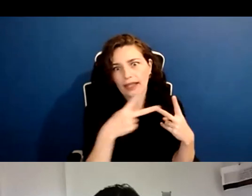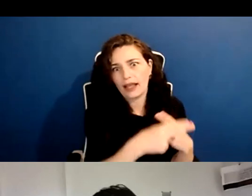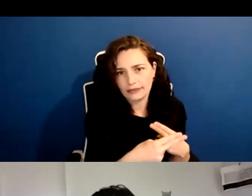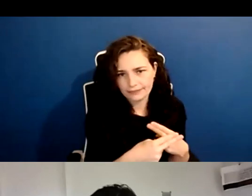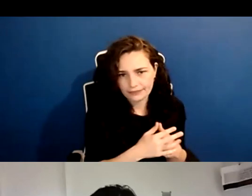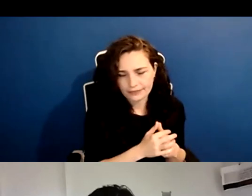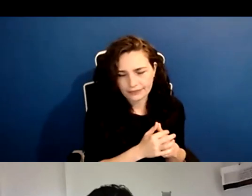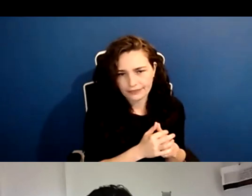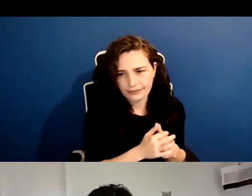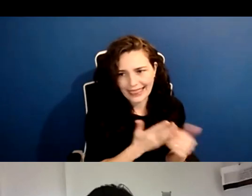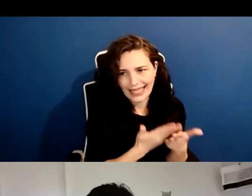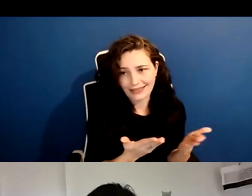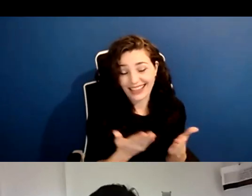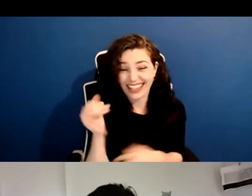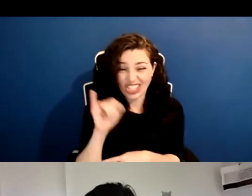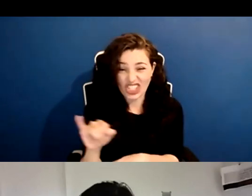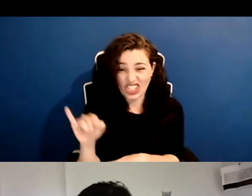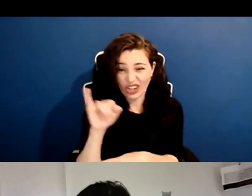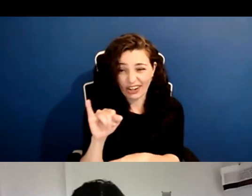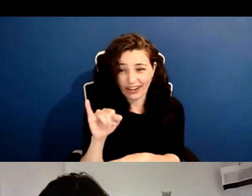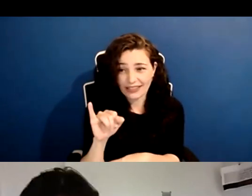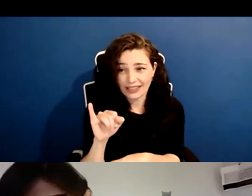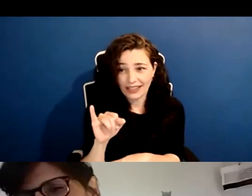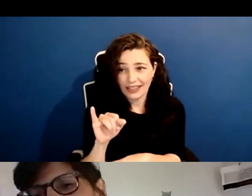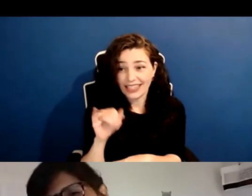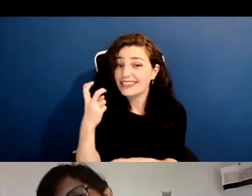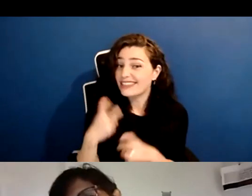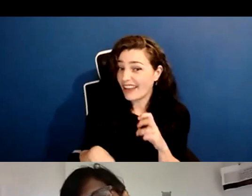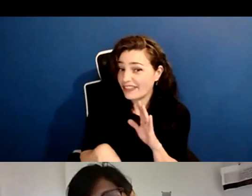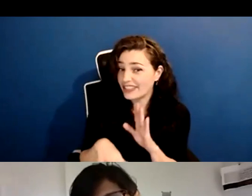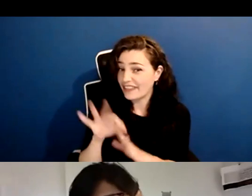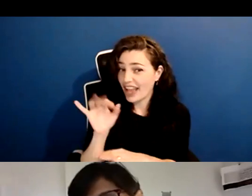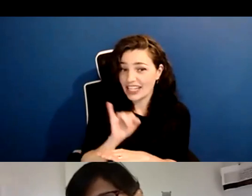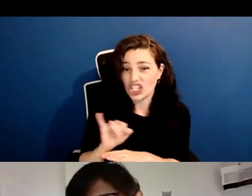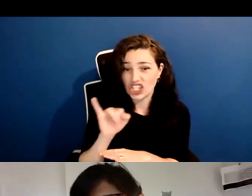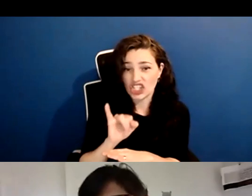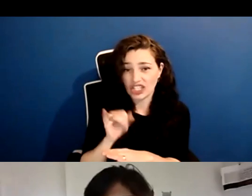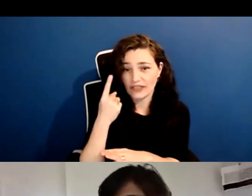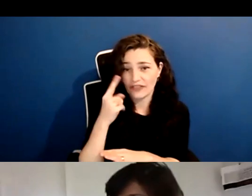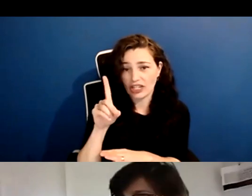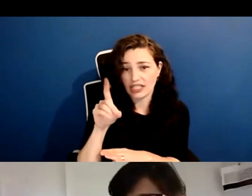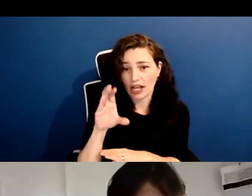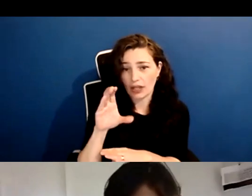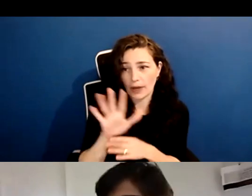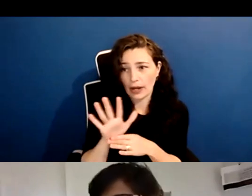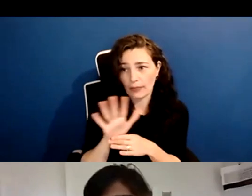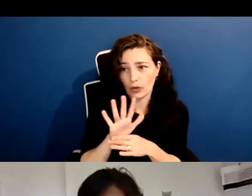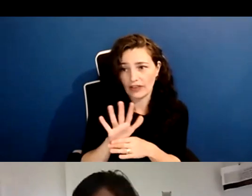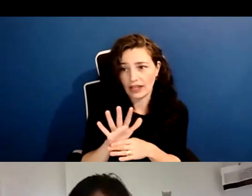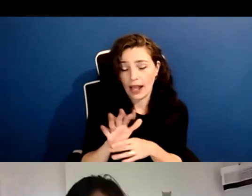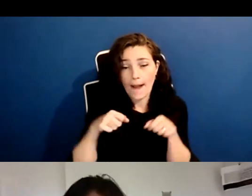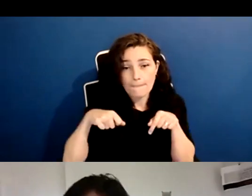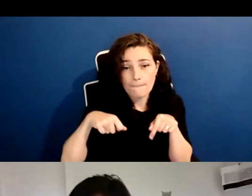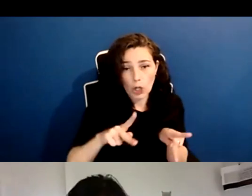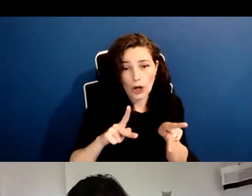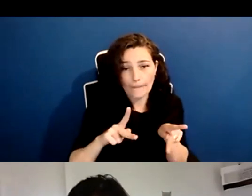know, that's a tough thing to find, mm-hmm. you know, an insurance for a documentary. Mm-hmm. Permits,